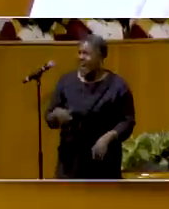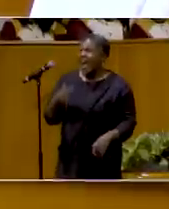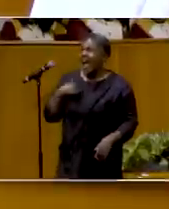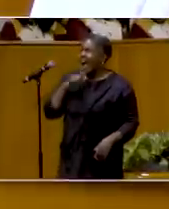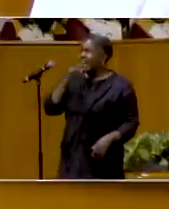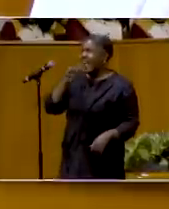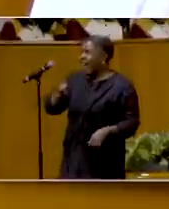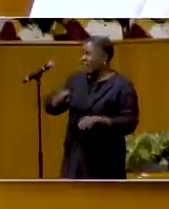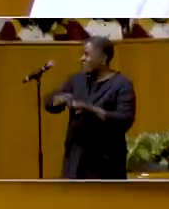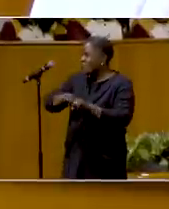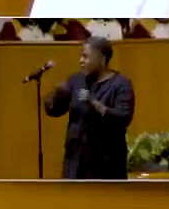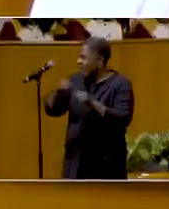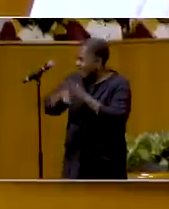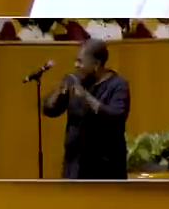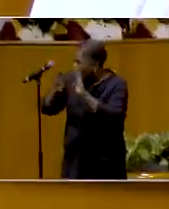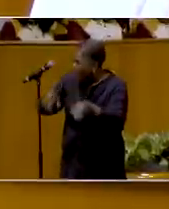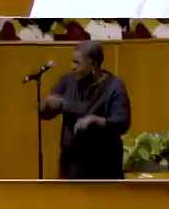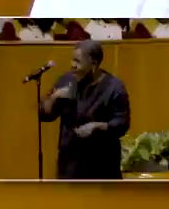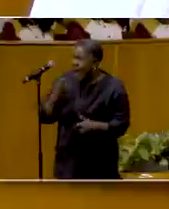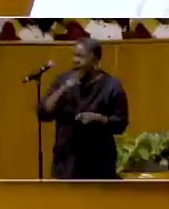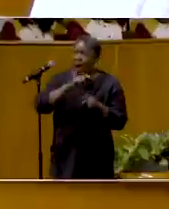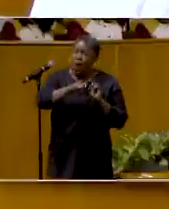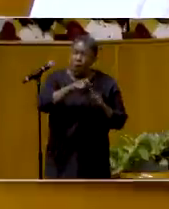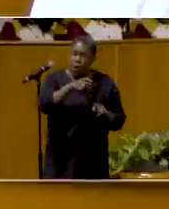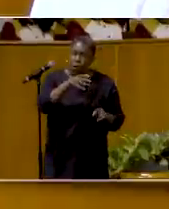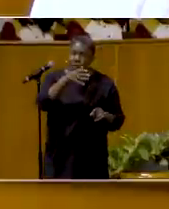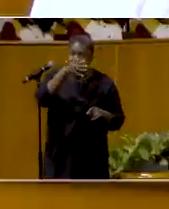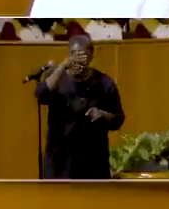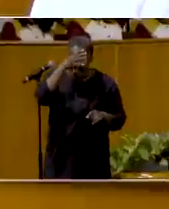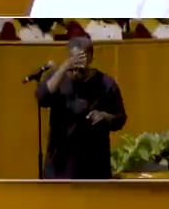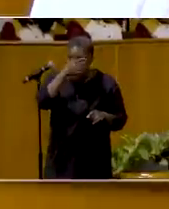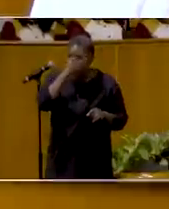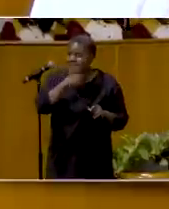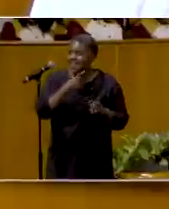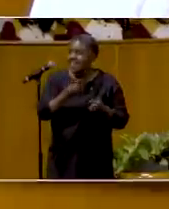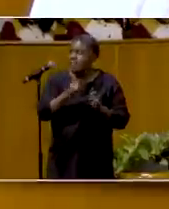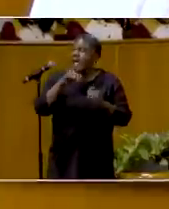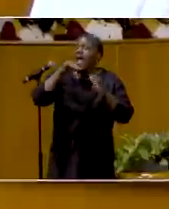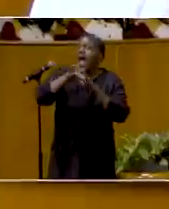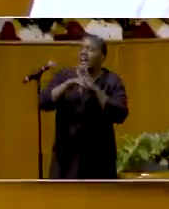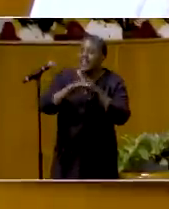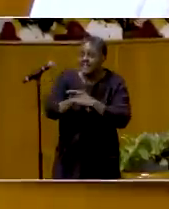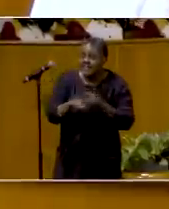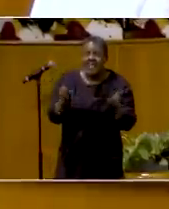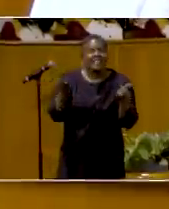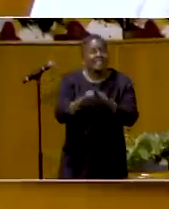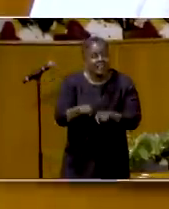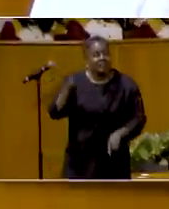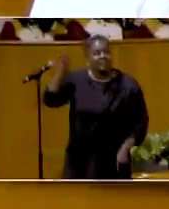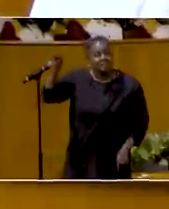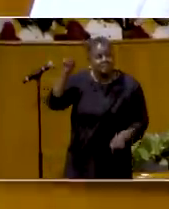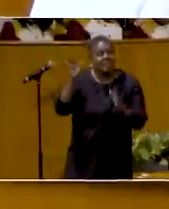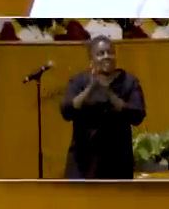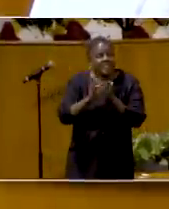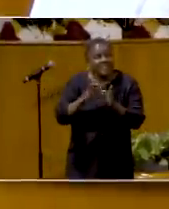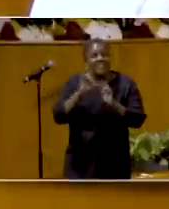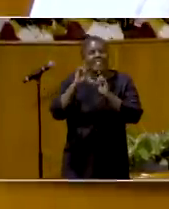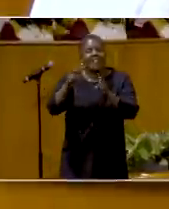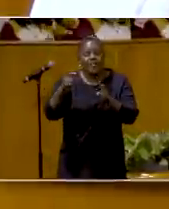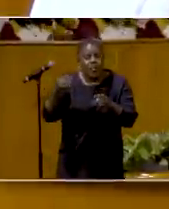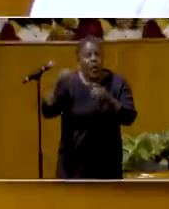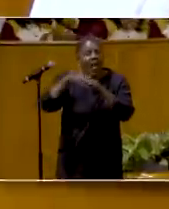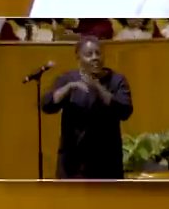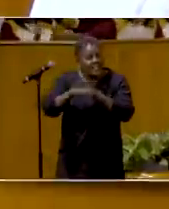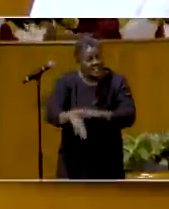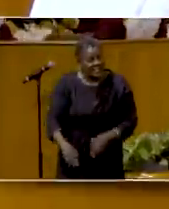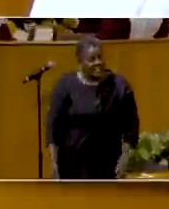didn't have to break in. I just made a call to the one who gives me access so that I can get into the midst of the house and I can handle